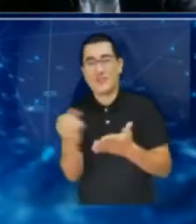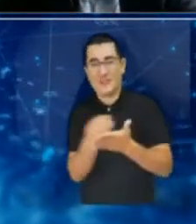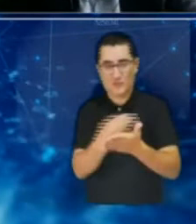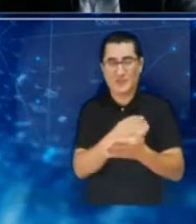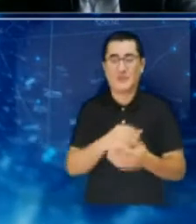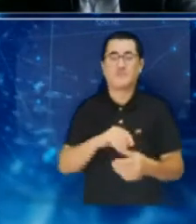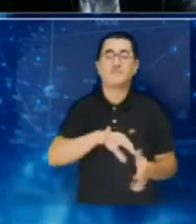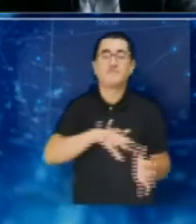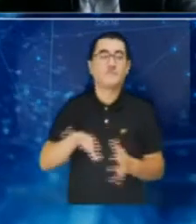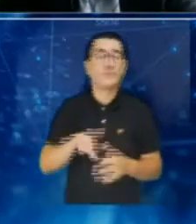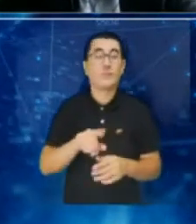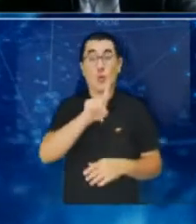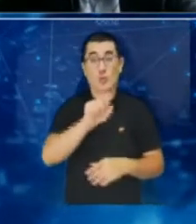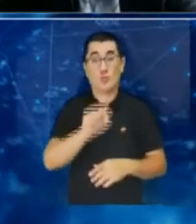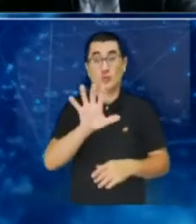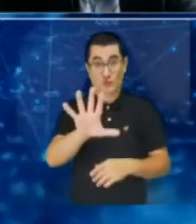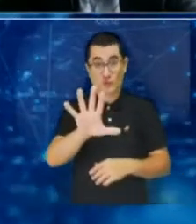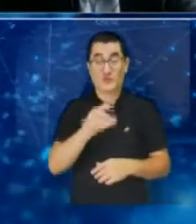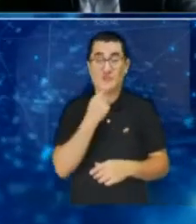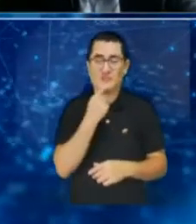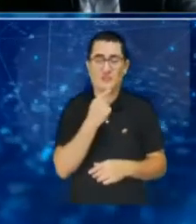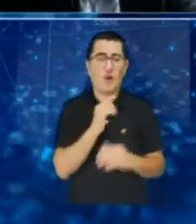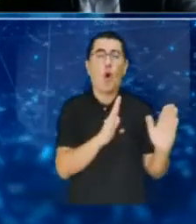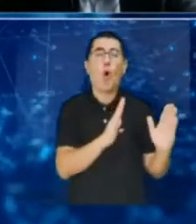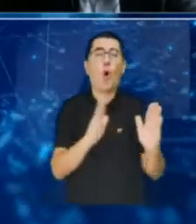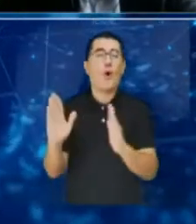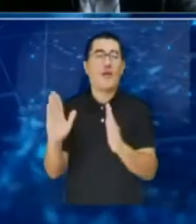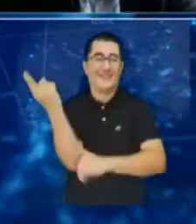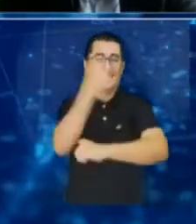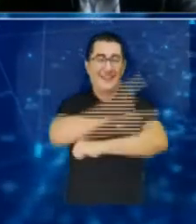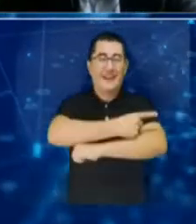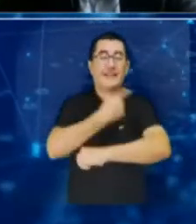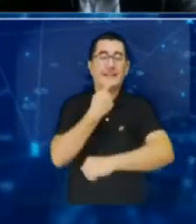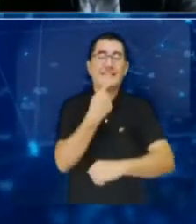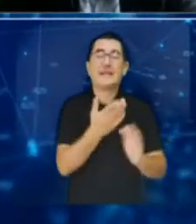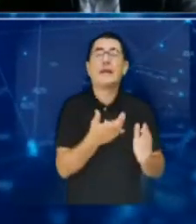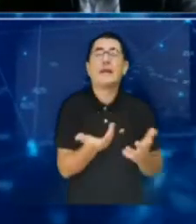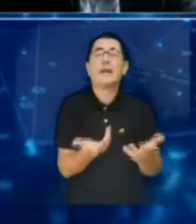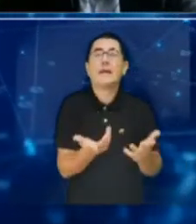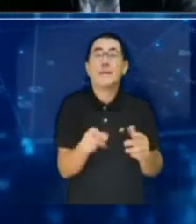For item 1.4 as well,